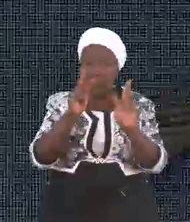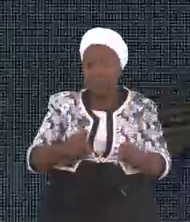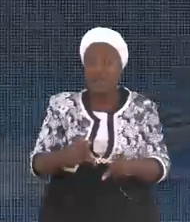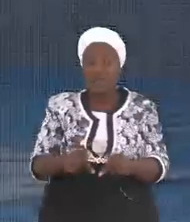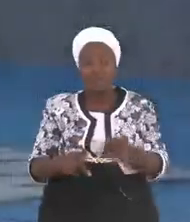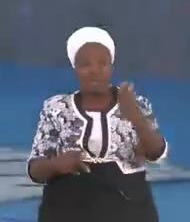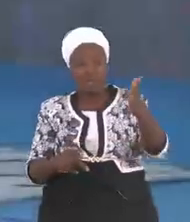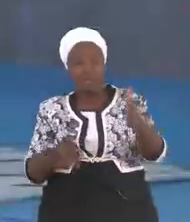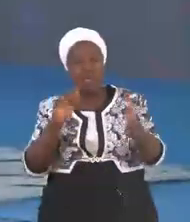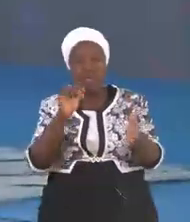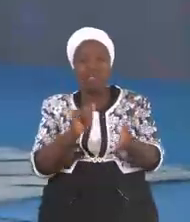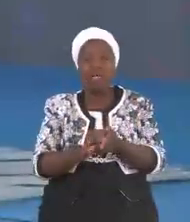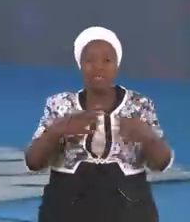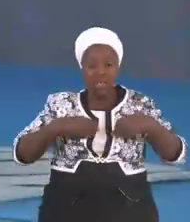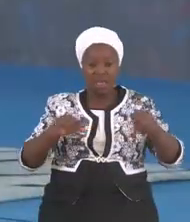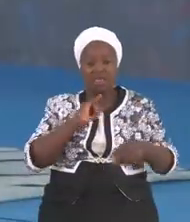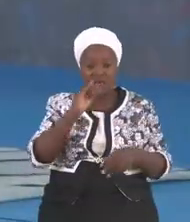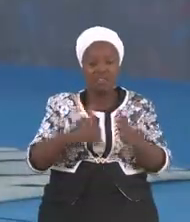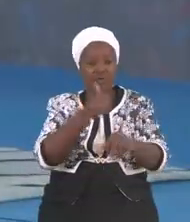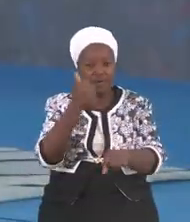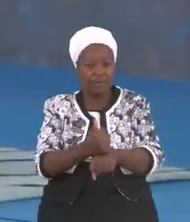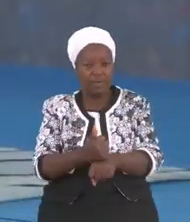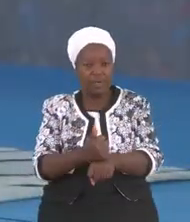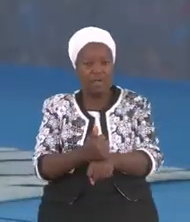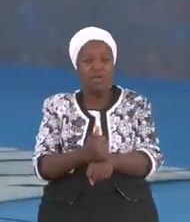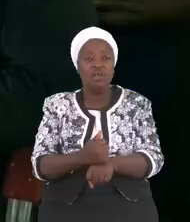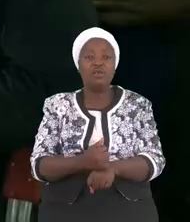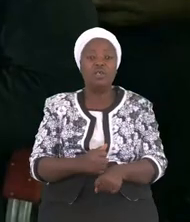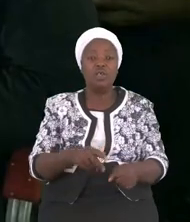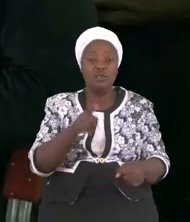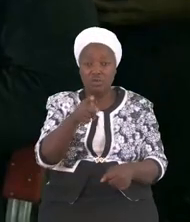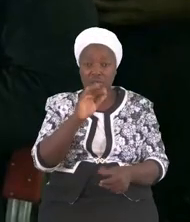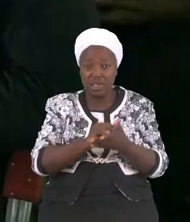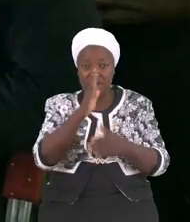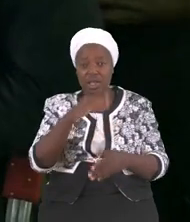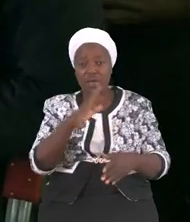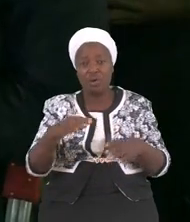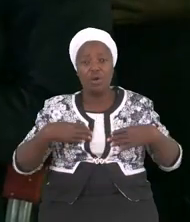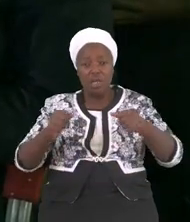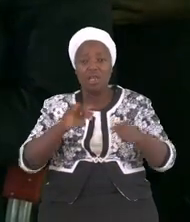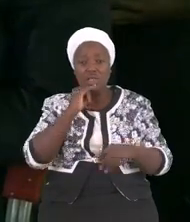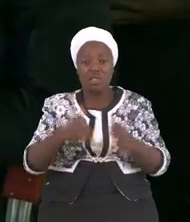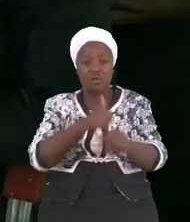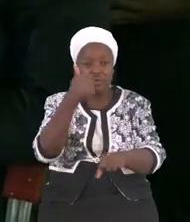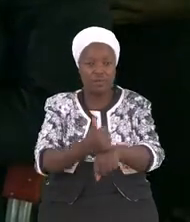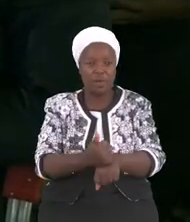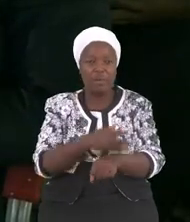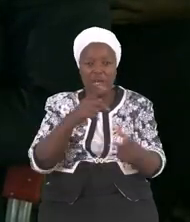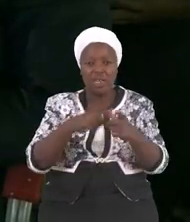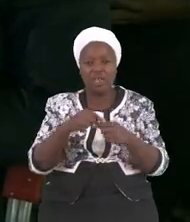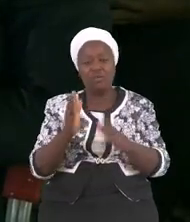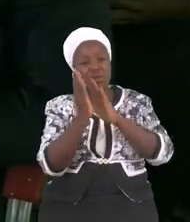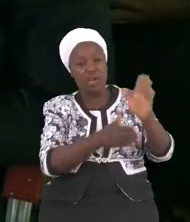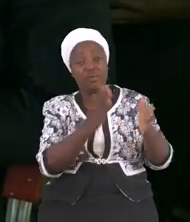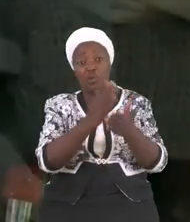is confirmed. The person over there, your cure is confirmed. And then you left somebody at home and